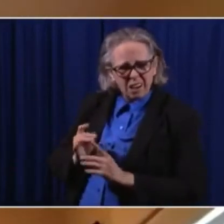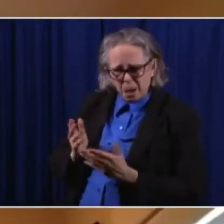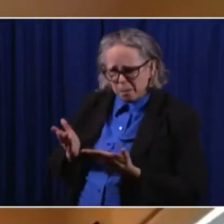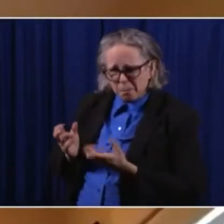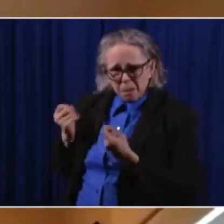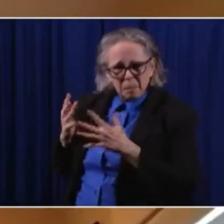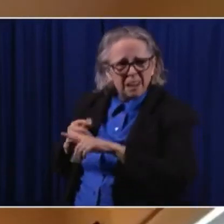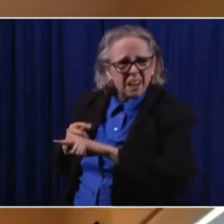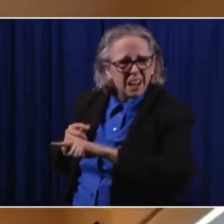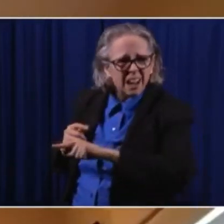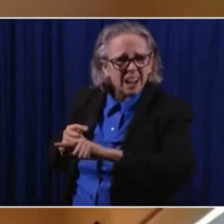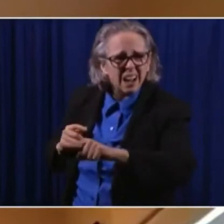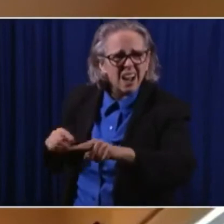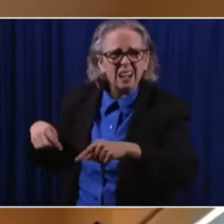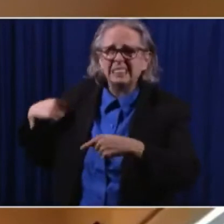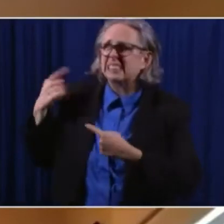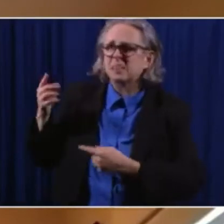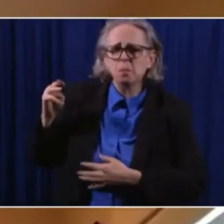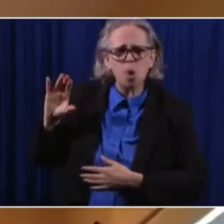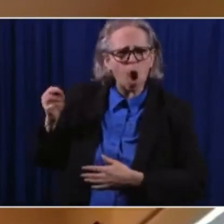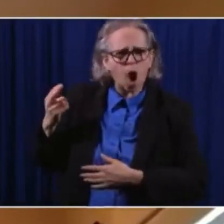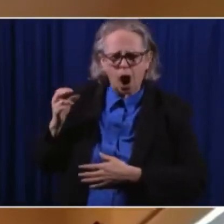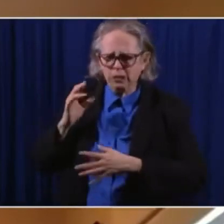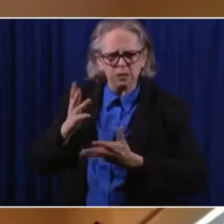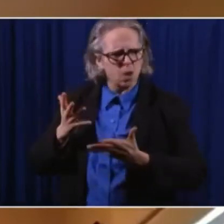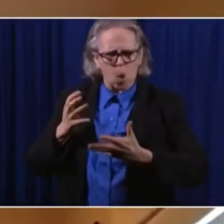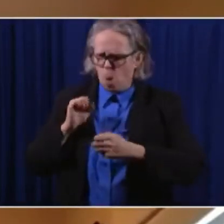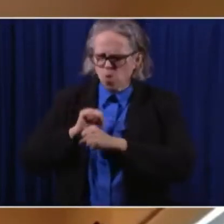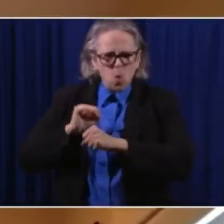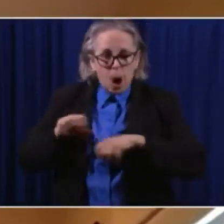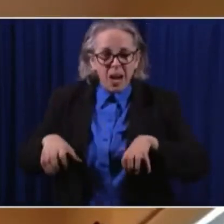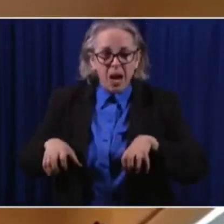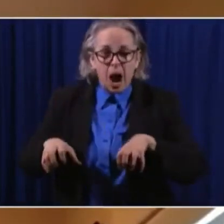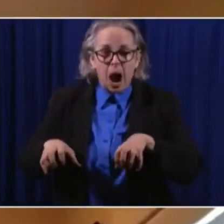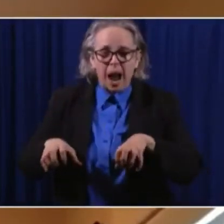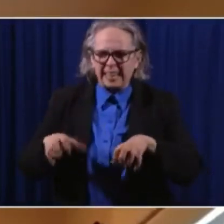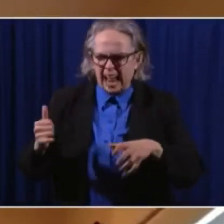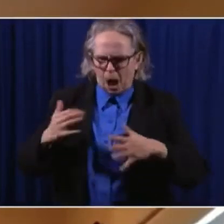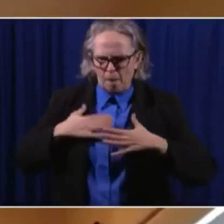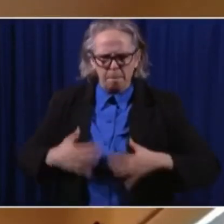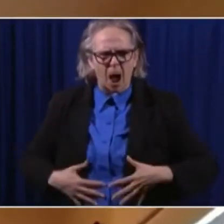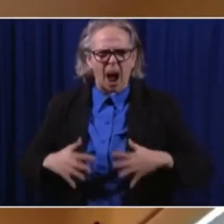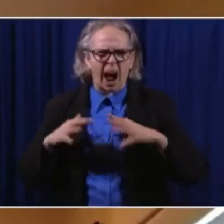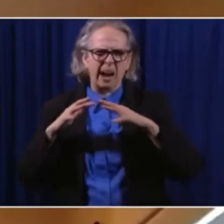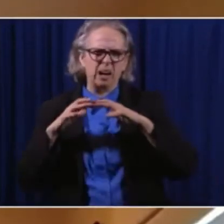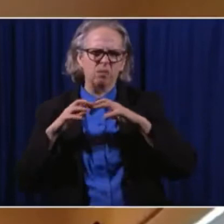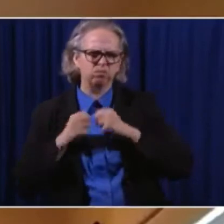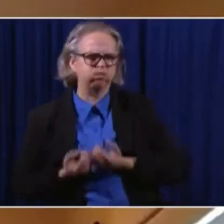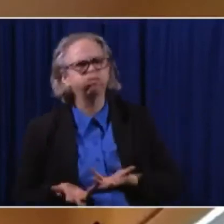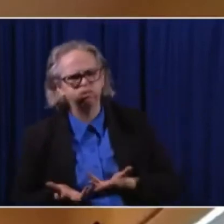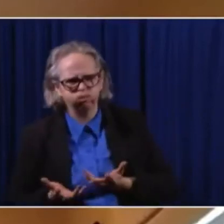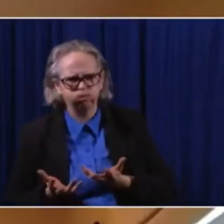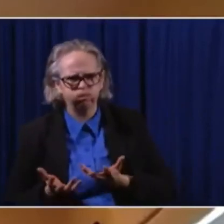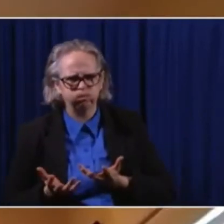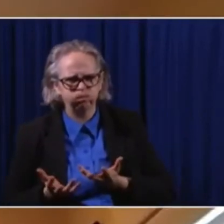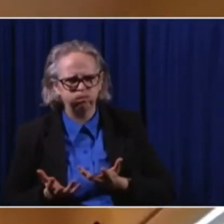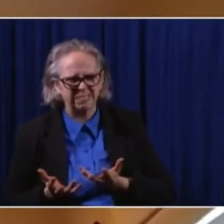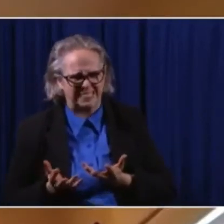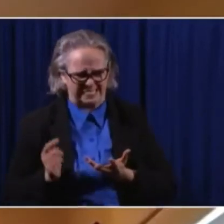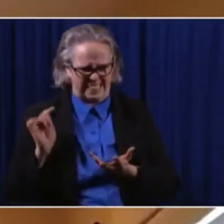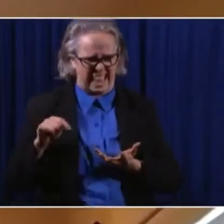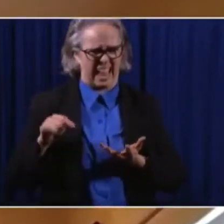and they're just exhausted. Let me leave you with this thought. We all need to